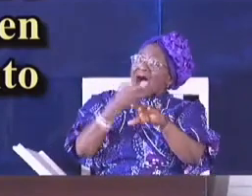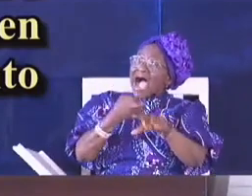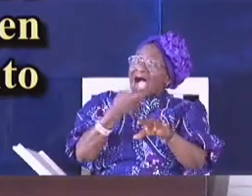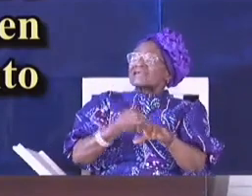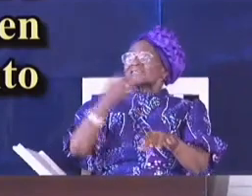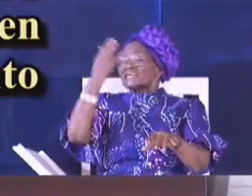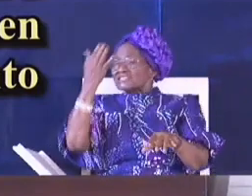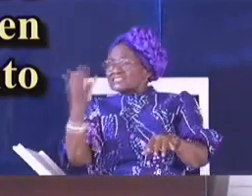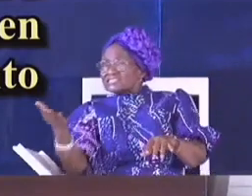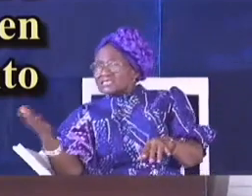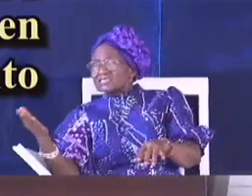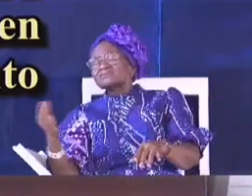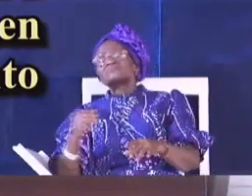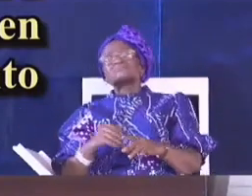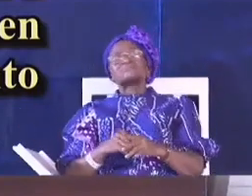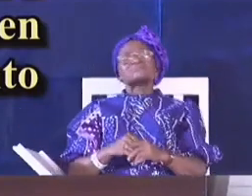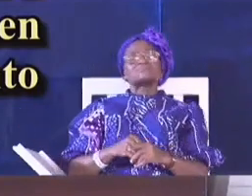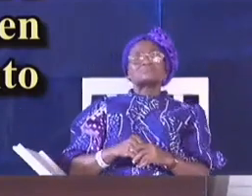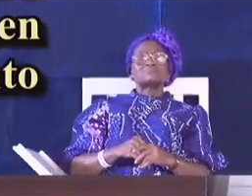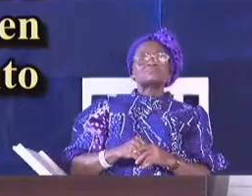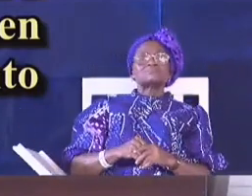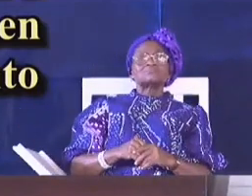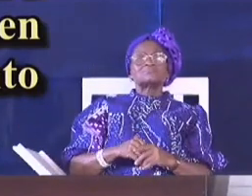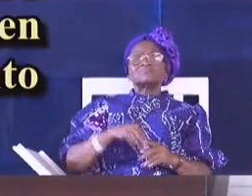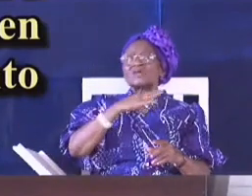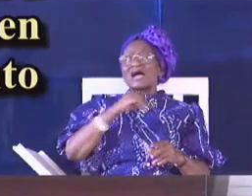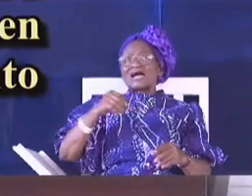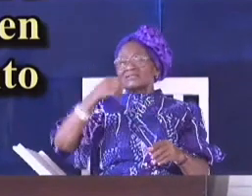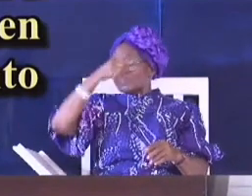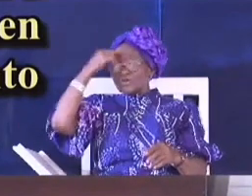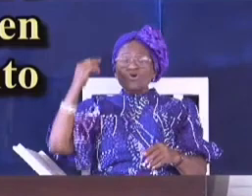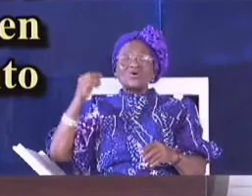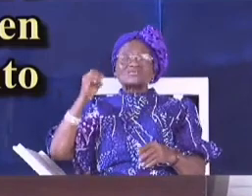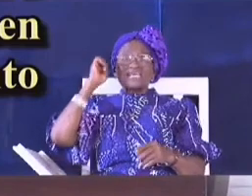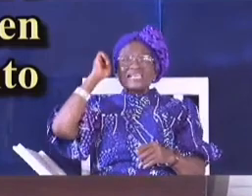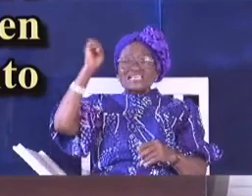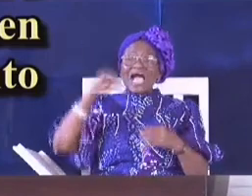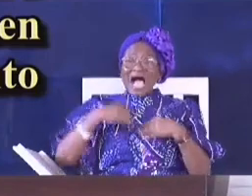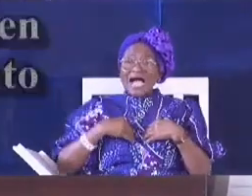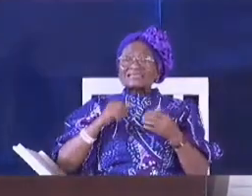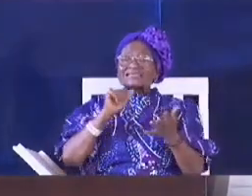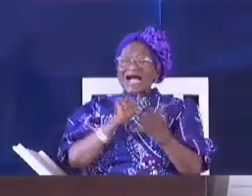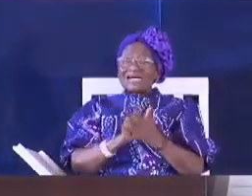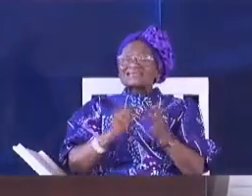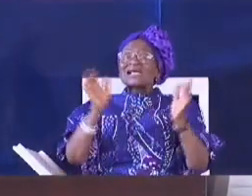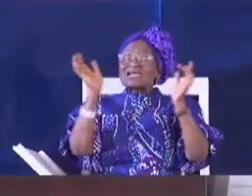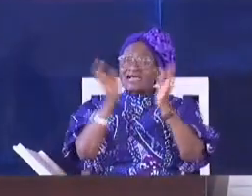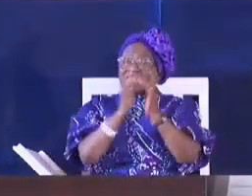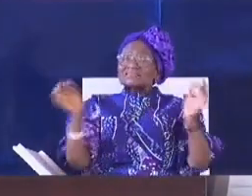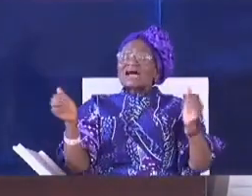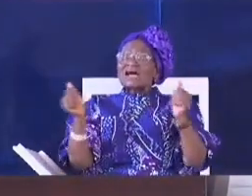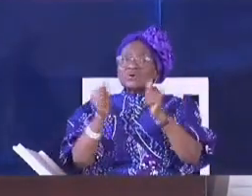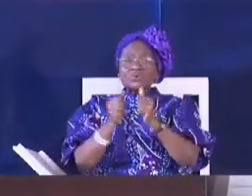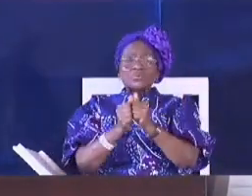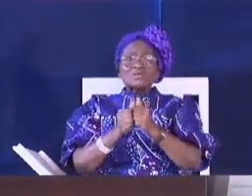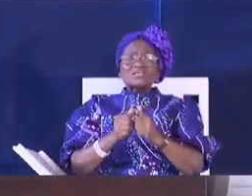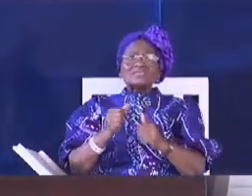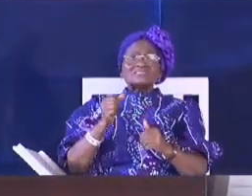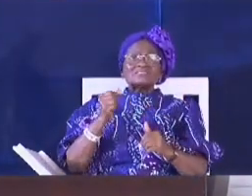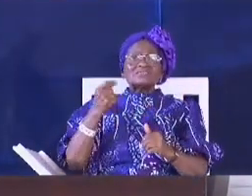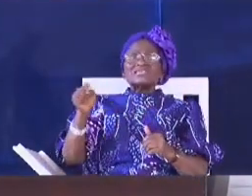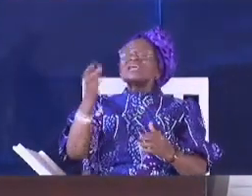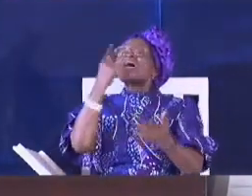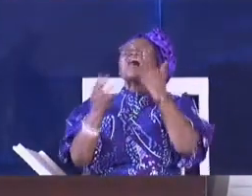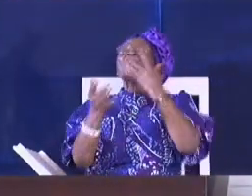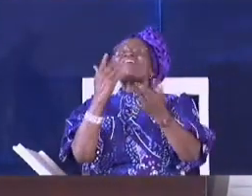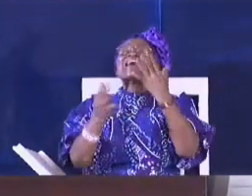But because he had that encounter with the fire and the